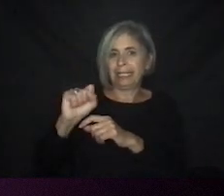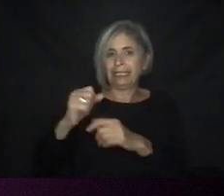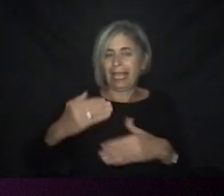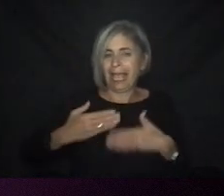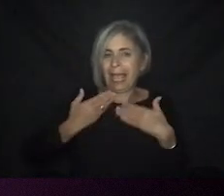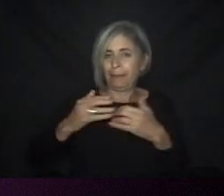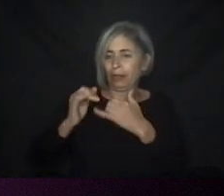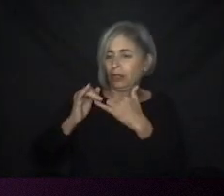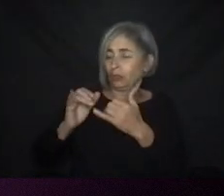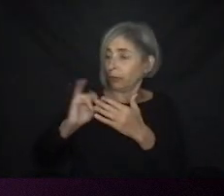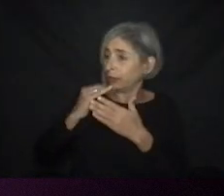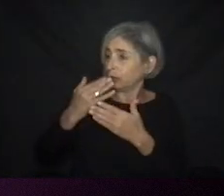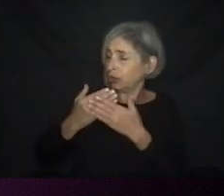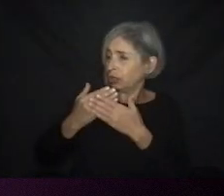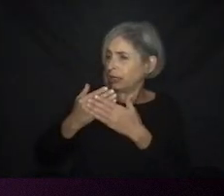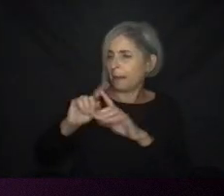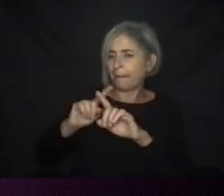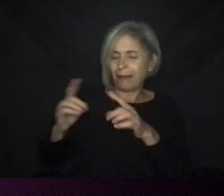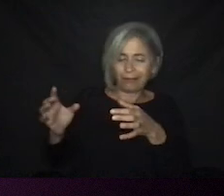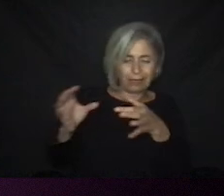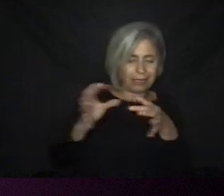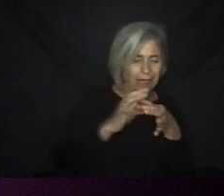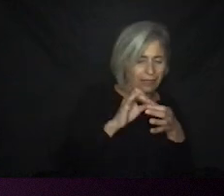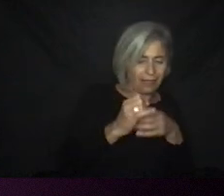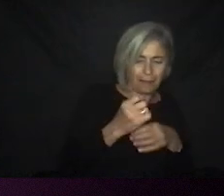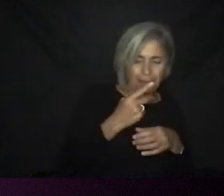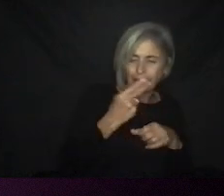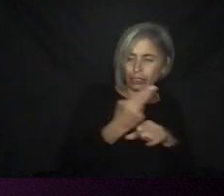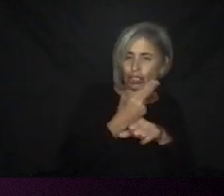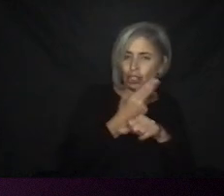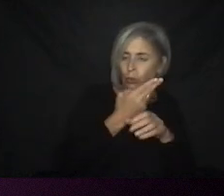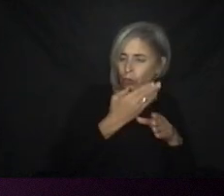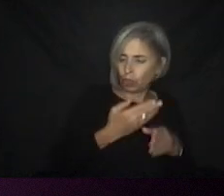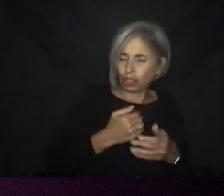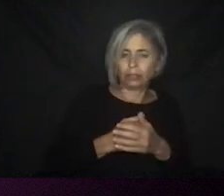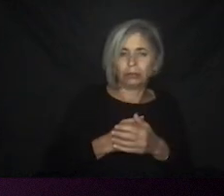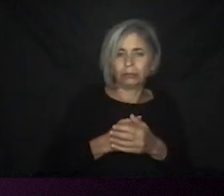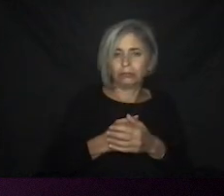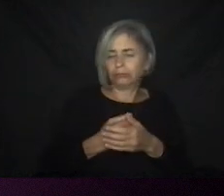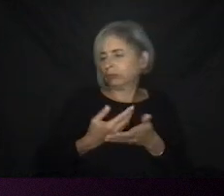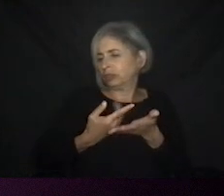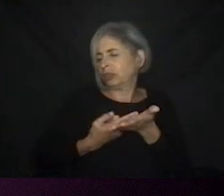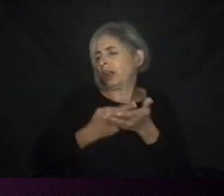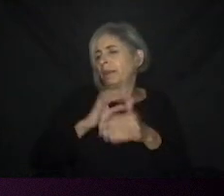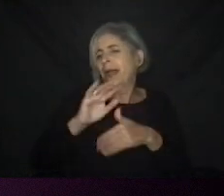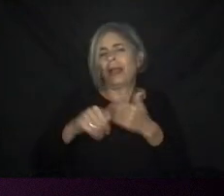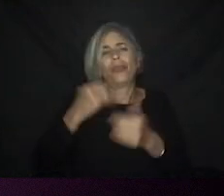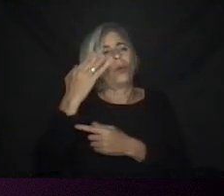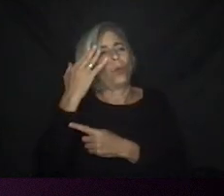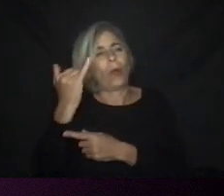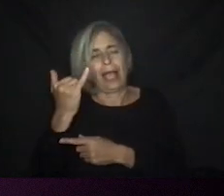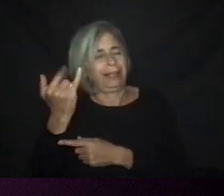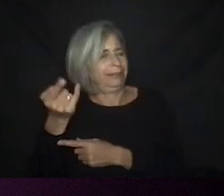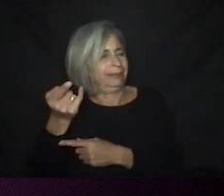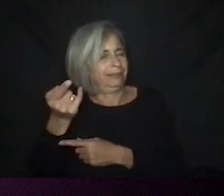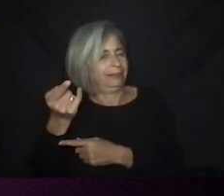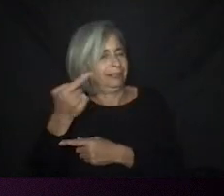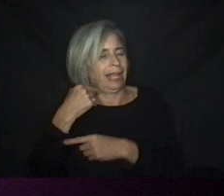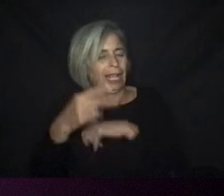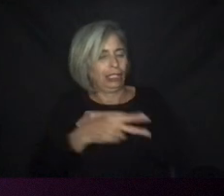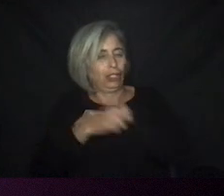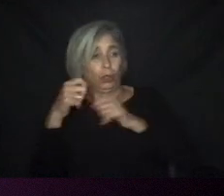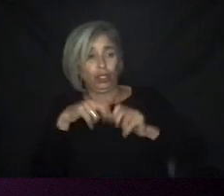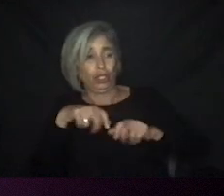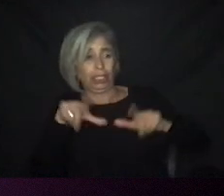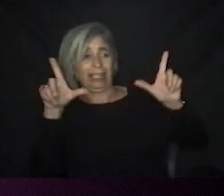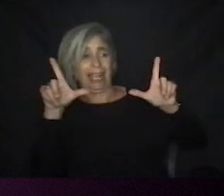to emphasize is tying it back to the user. So let's talk about why we do it. And Lee, I stole your slide. I